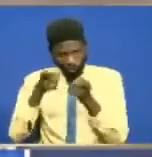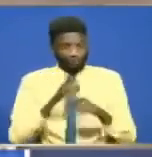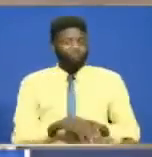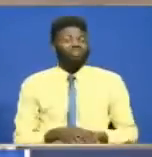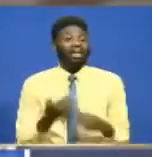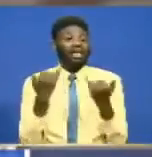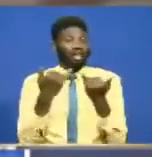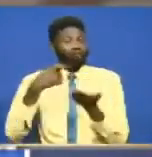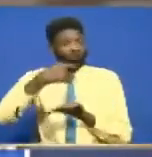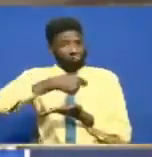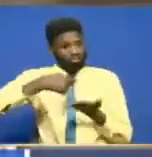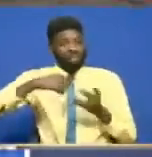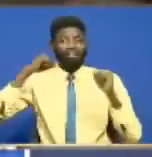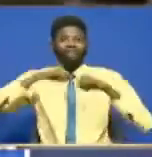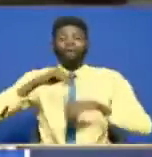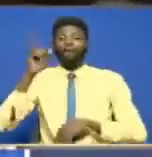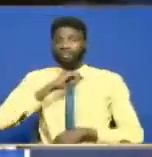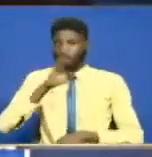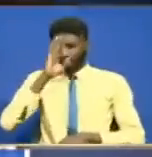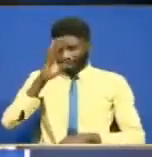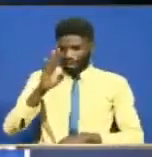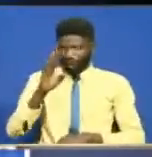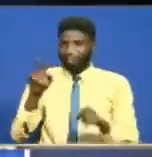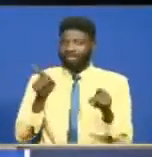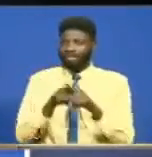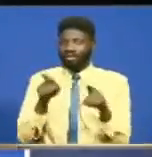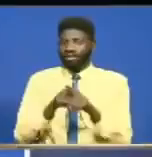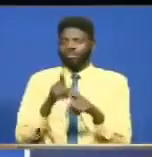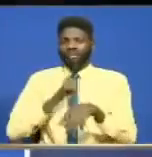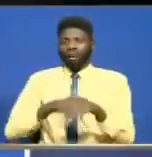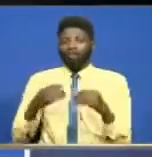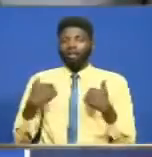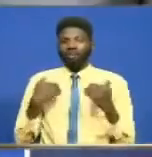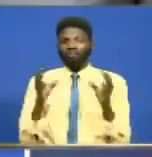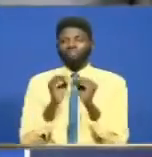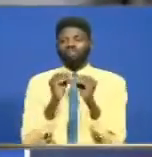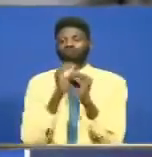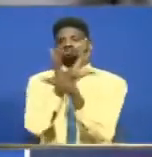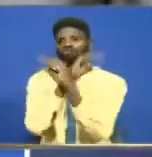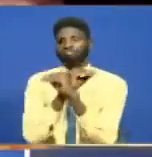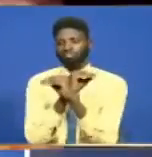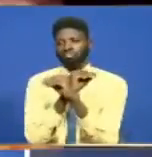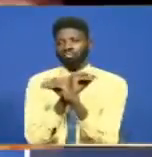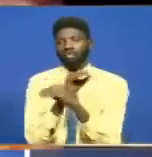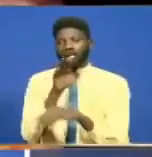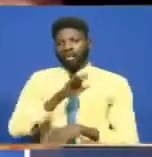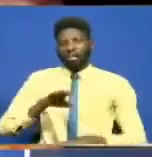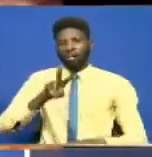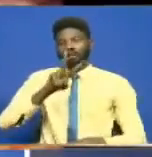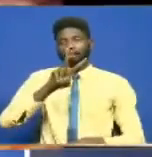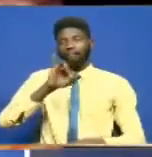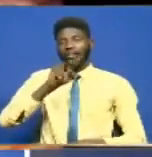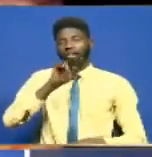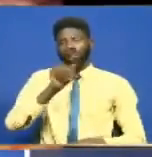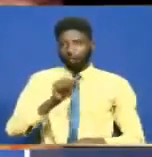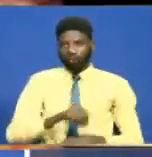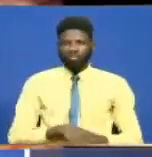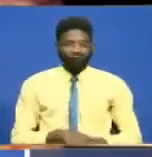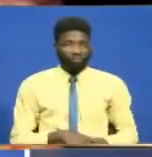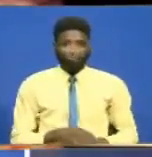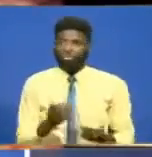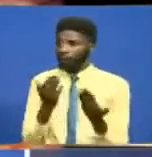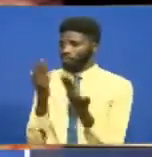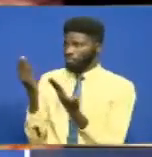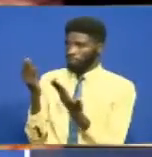finally been signed Sunday on the sidelines of a virtual summit hosted by Vietnam. Finally, legendary